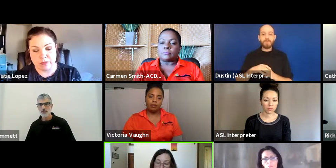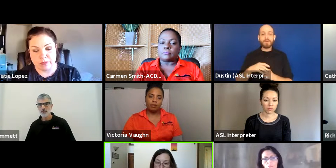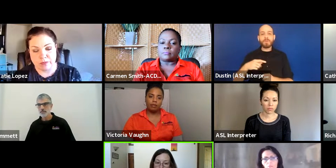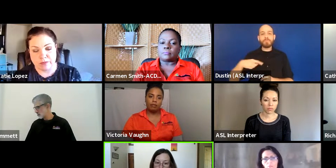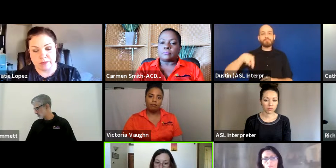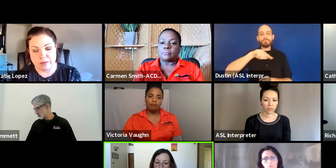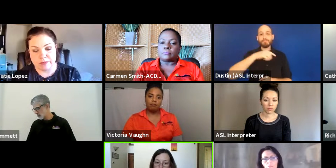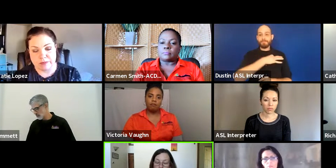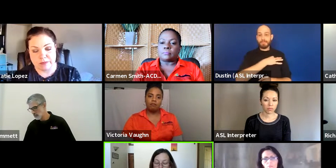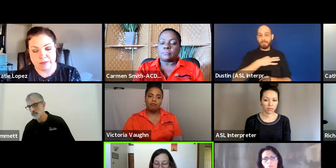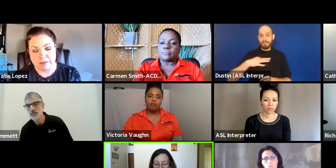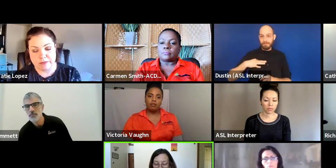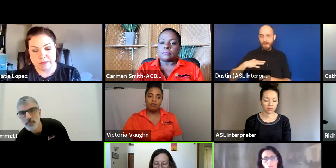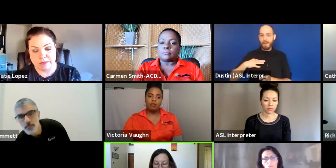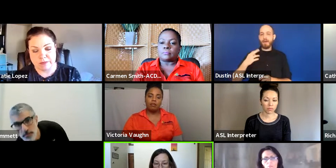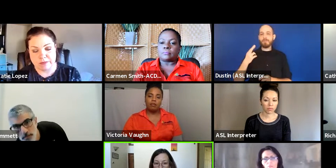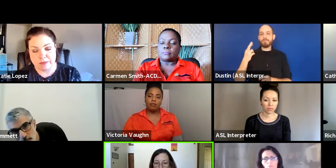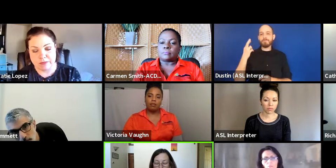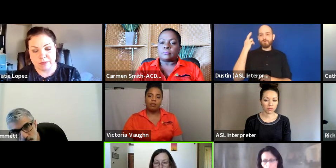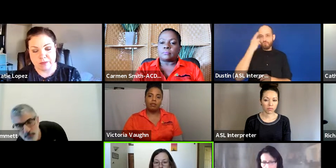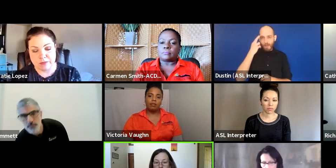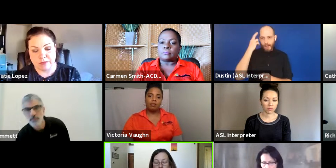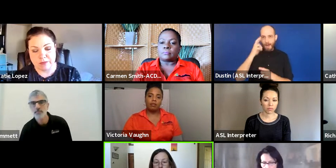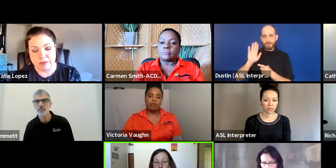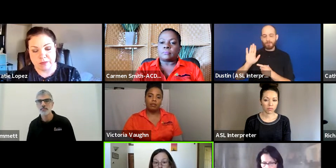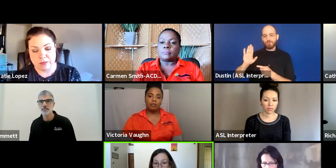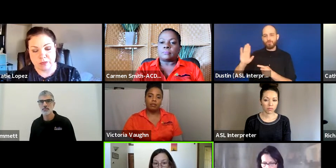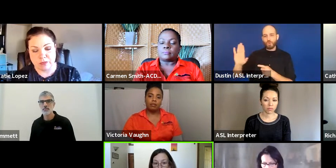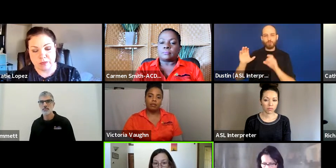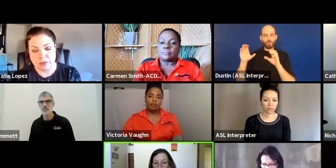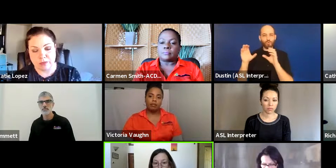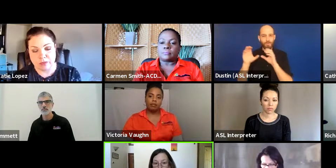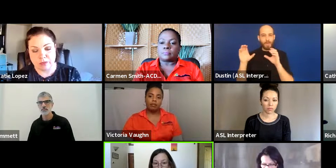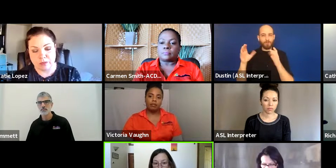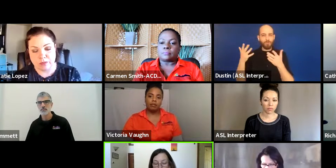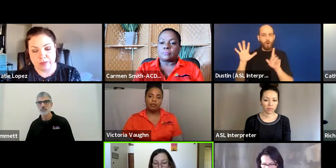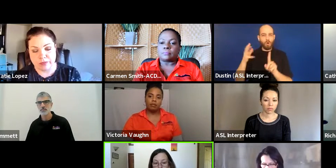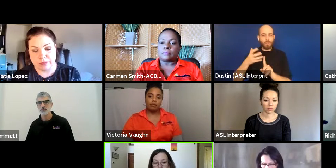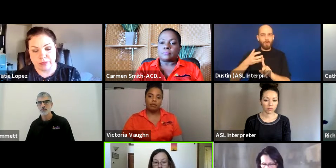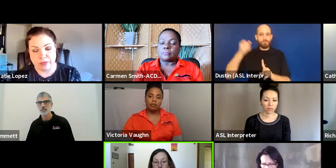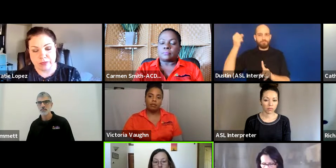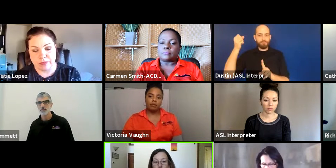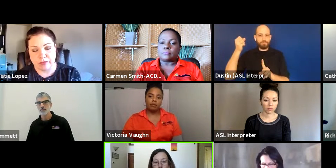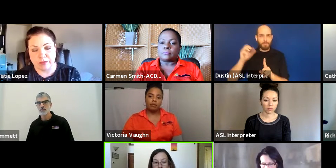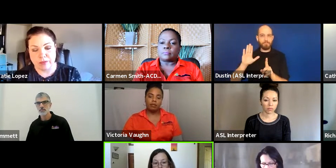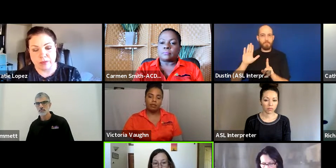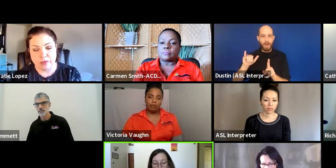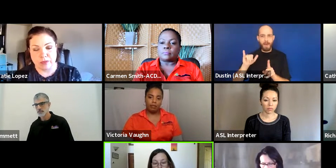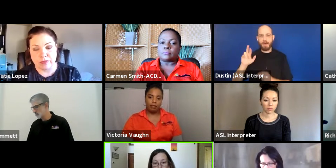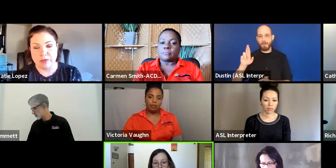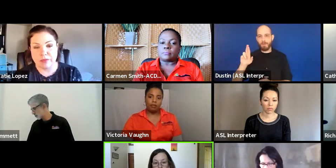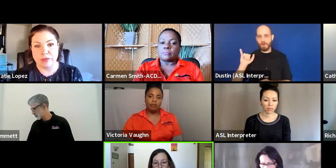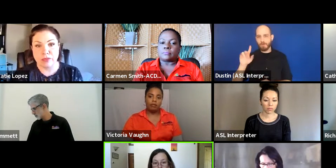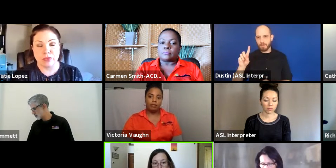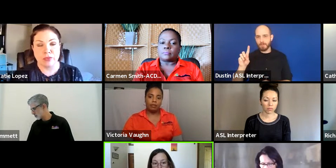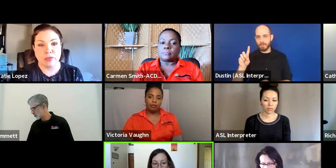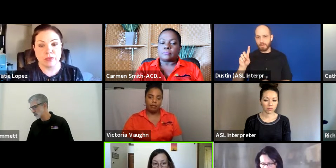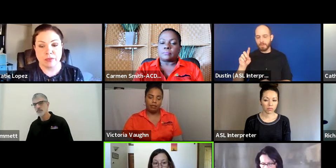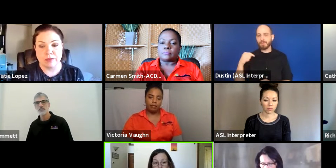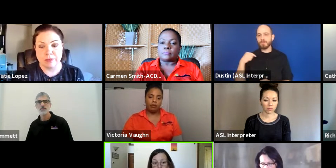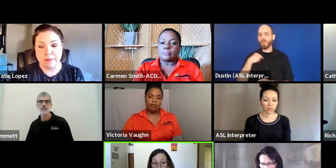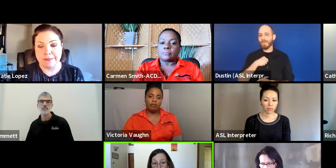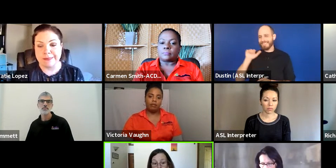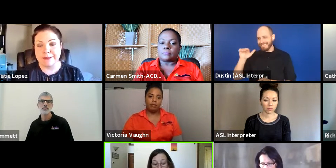her license had been, her certification, excuse me, had been revoked by the RID. So we asked for more